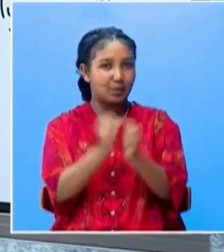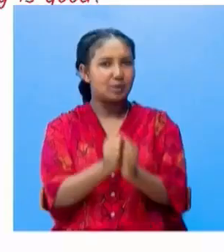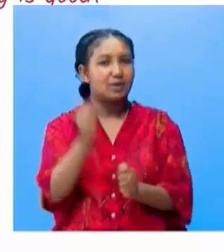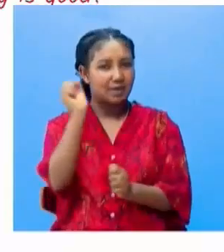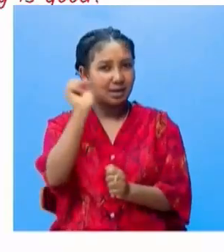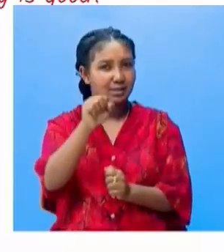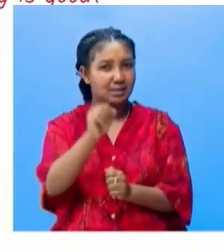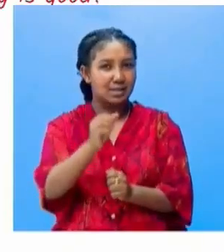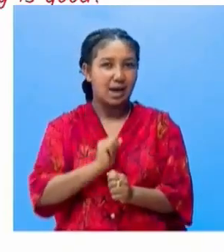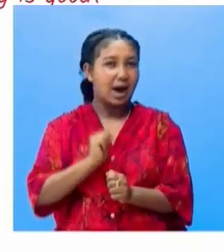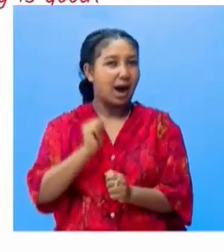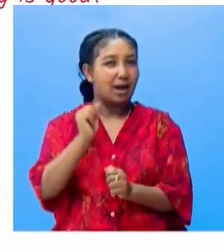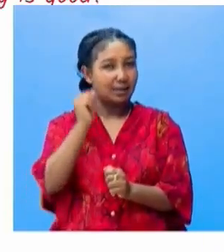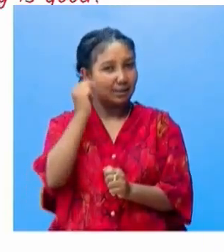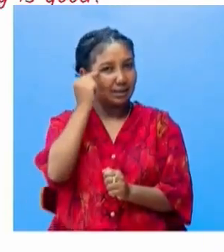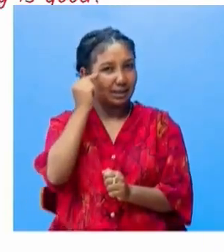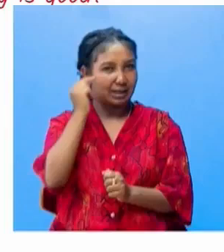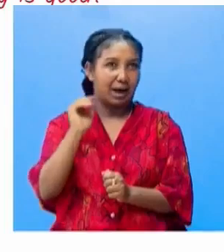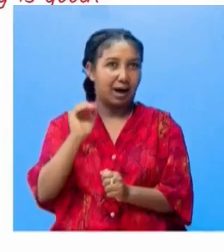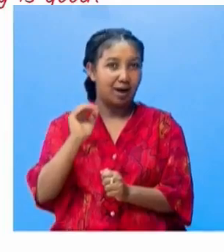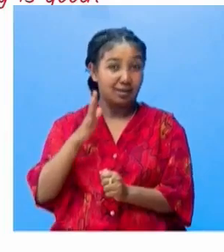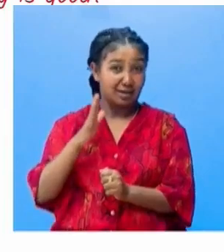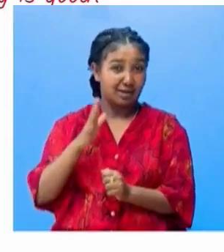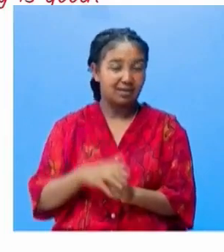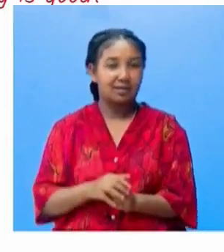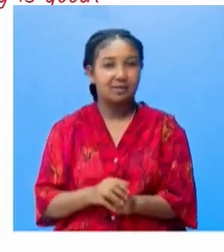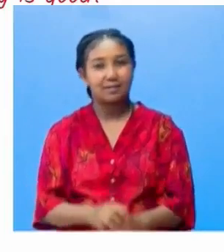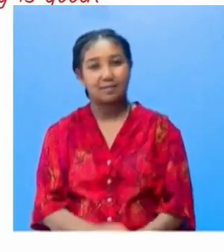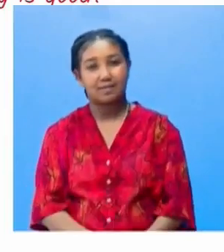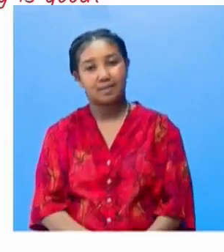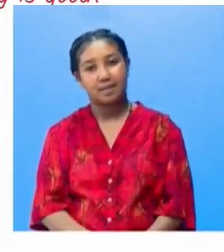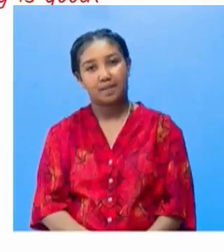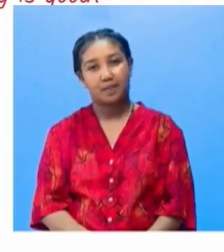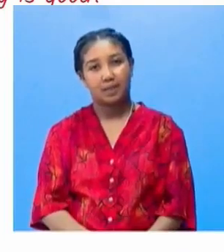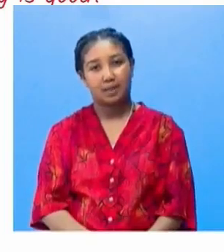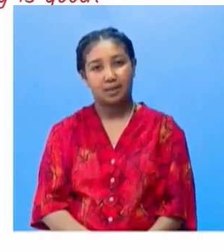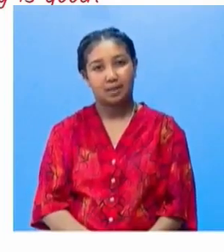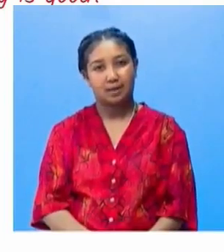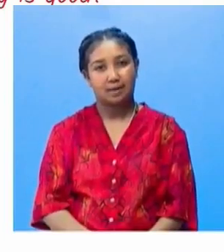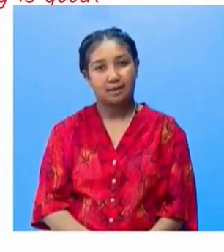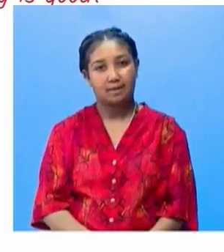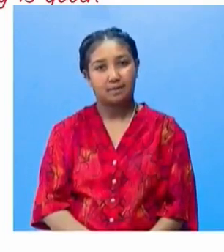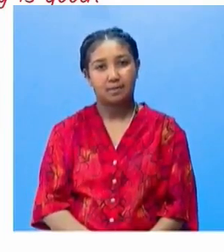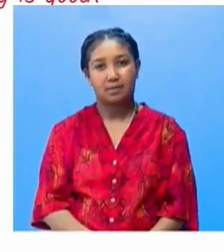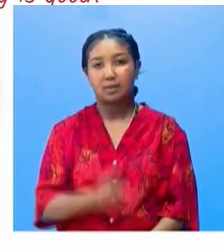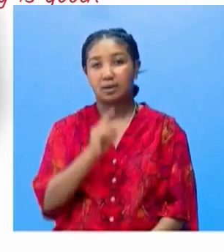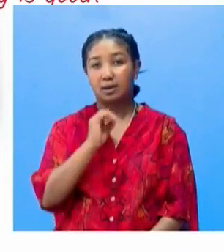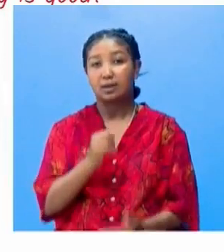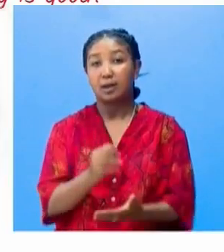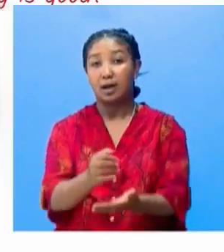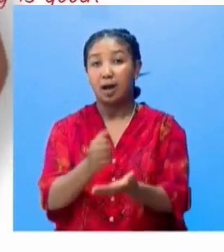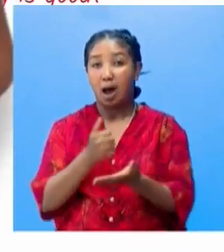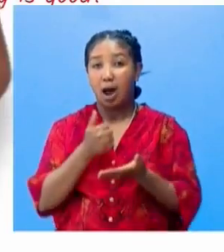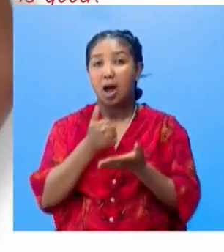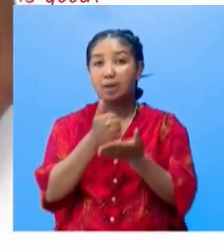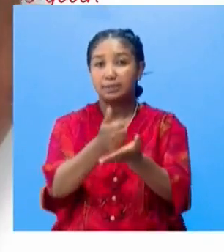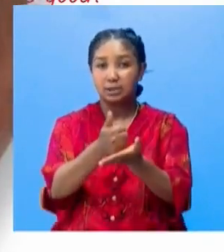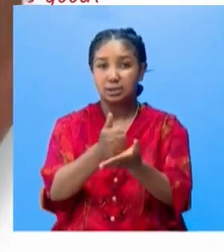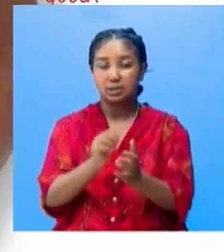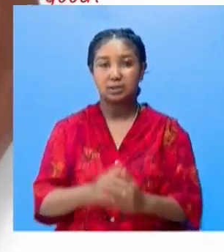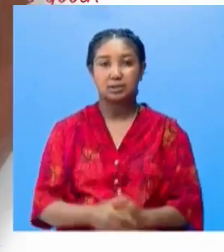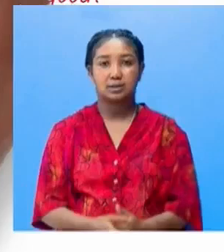yes, I think, yeah, I think it helps